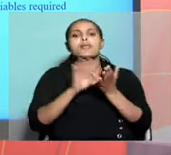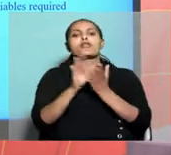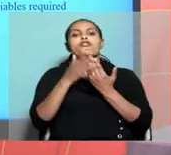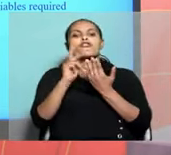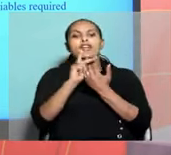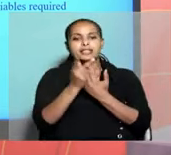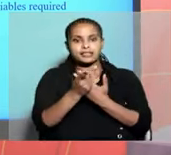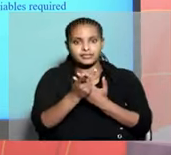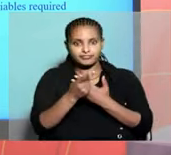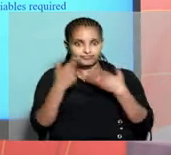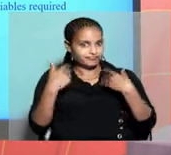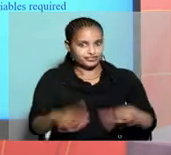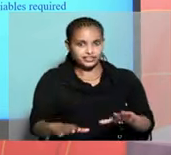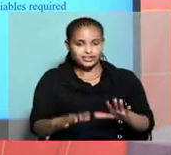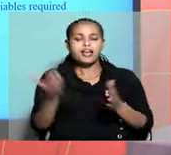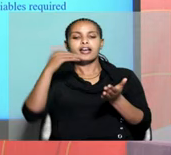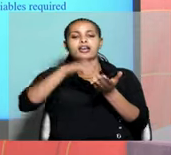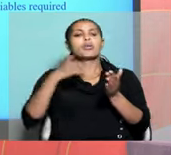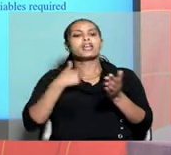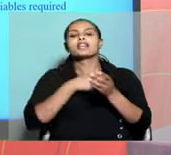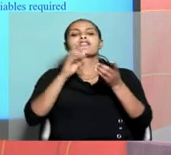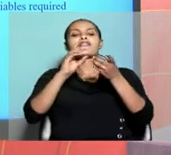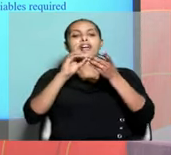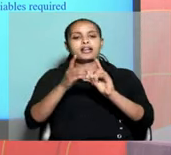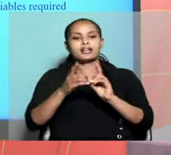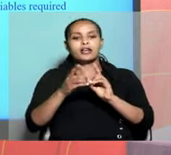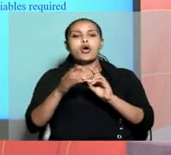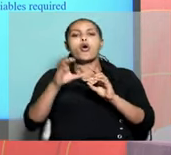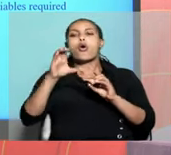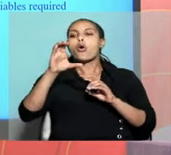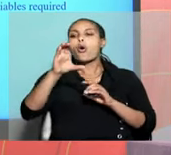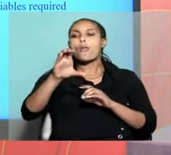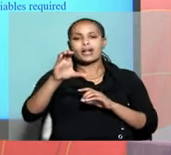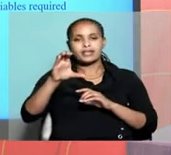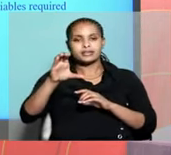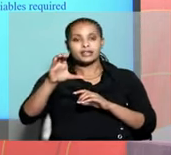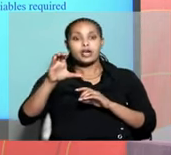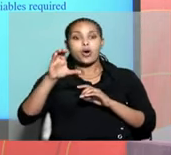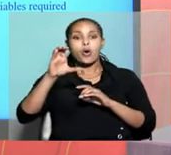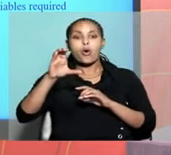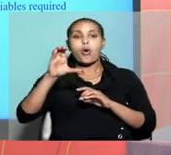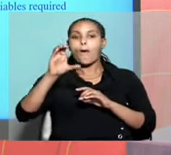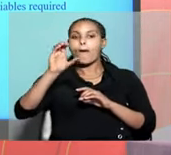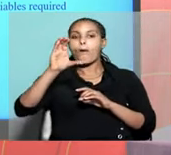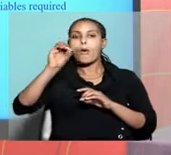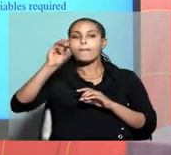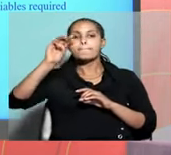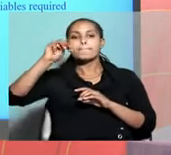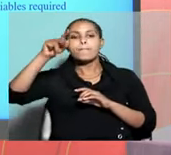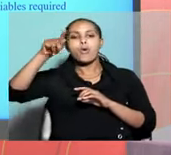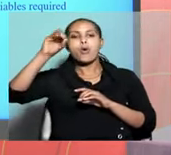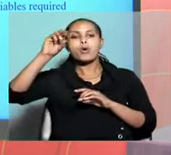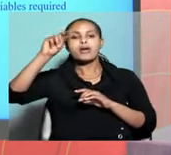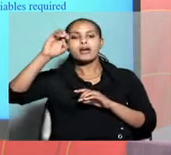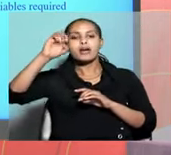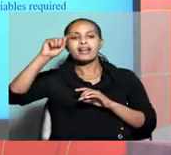phase. Again, we defined components. Components